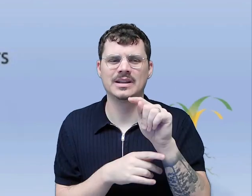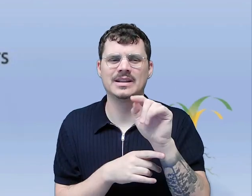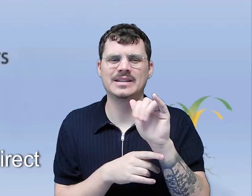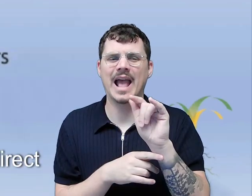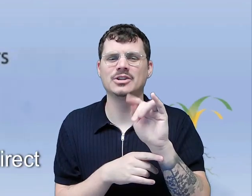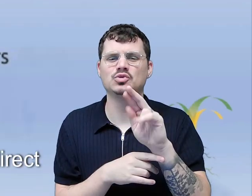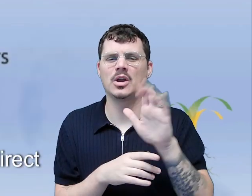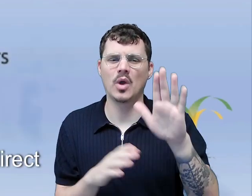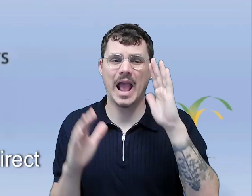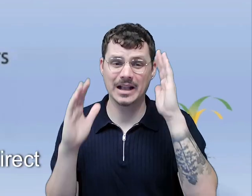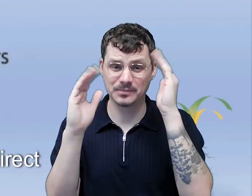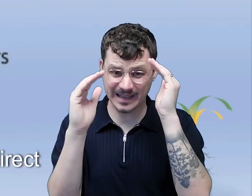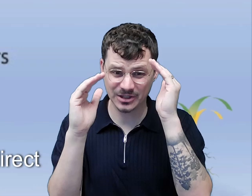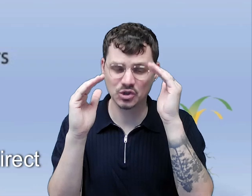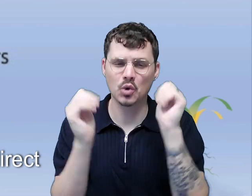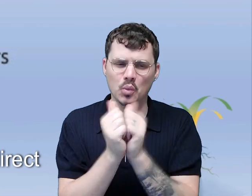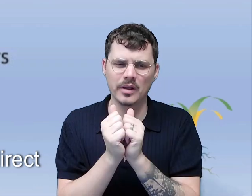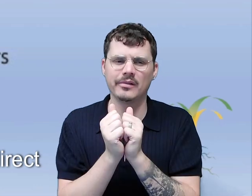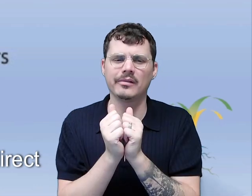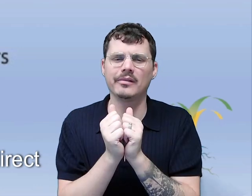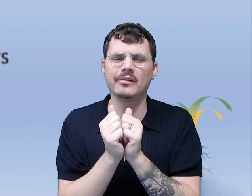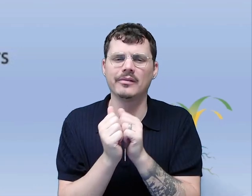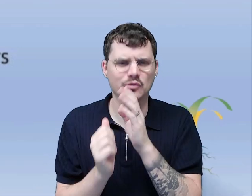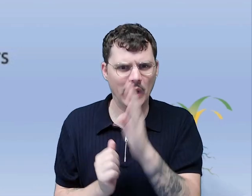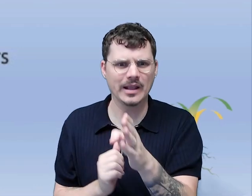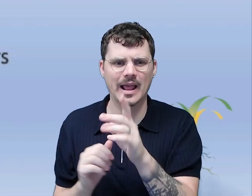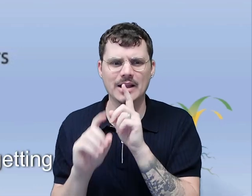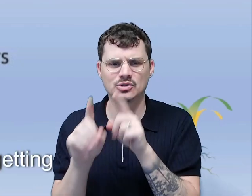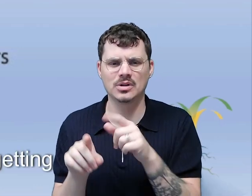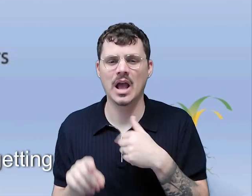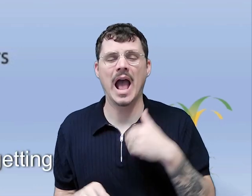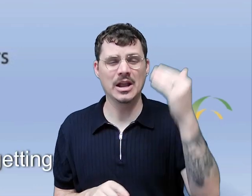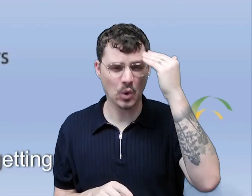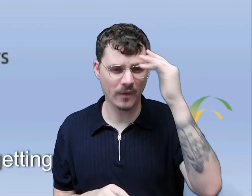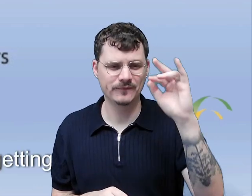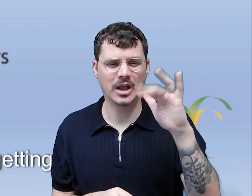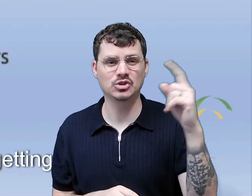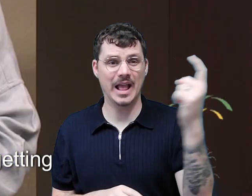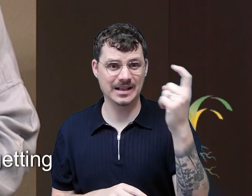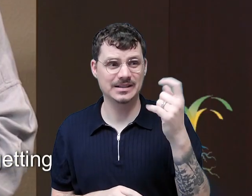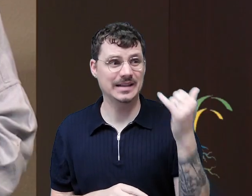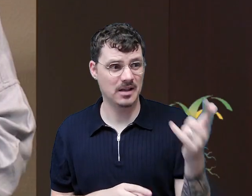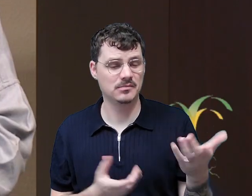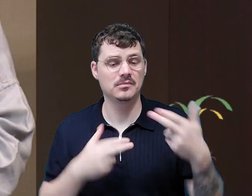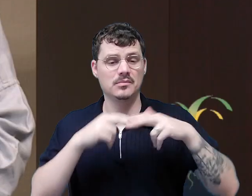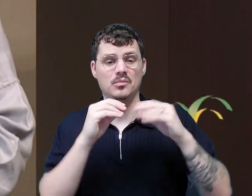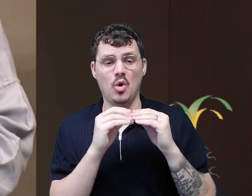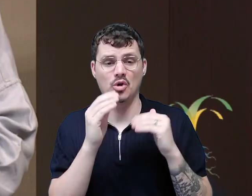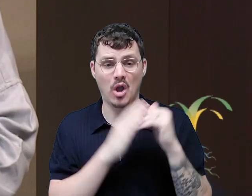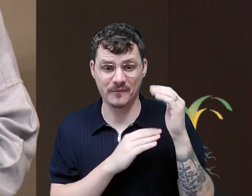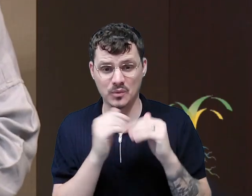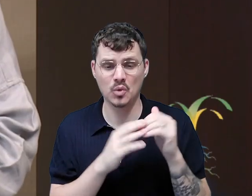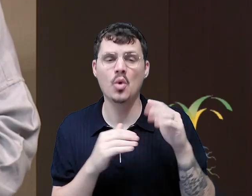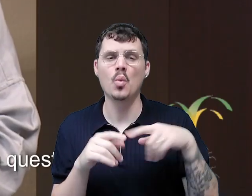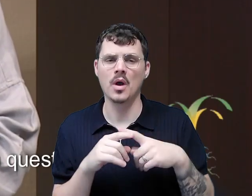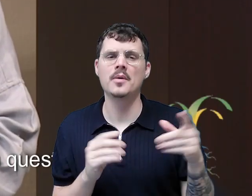to titrate expectations in terms of direct answers. I know a person with Fragile X is getting more comfortable with